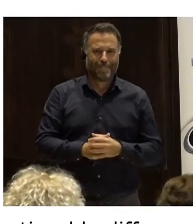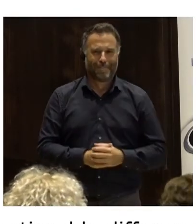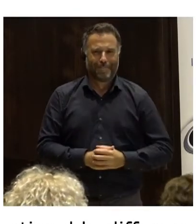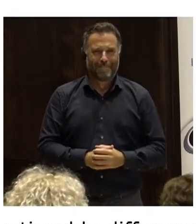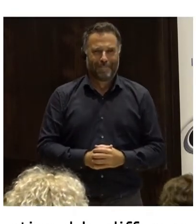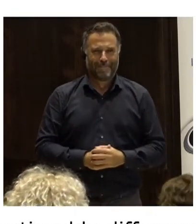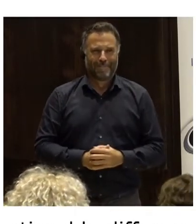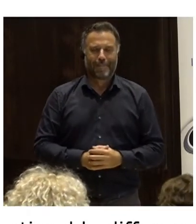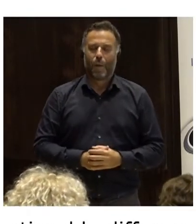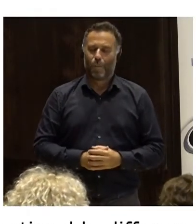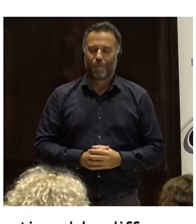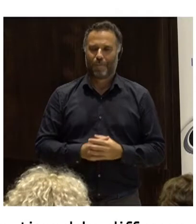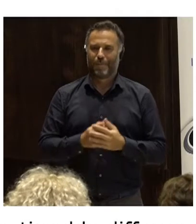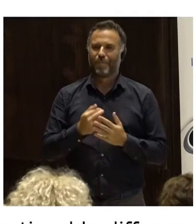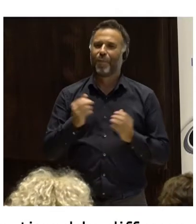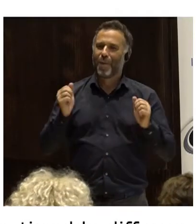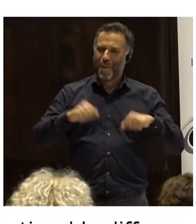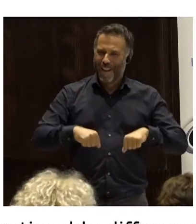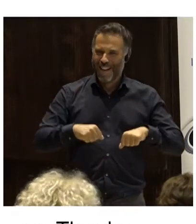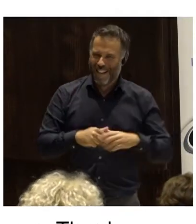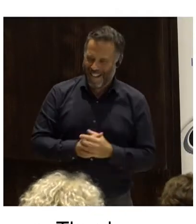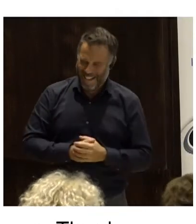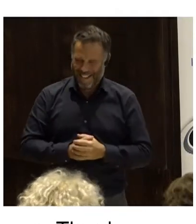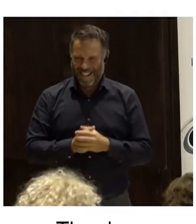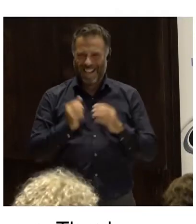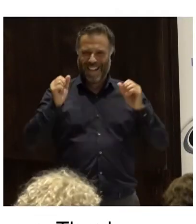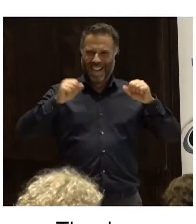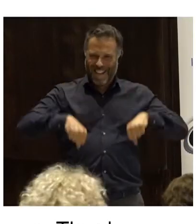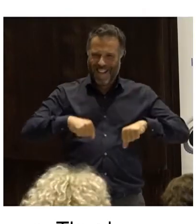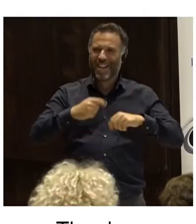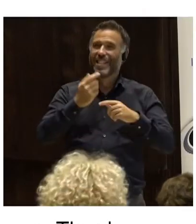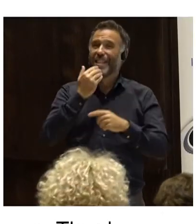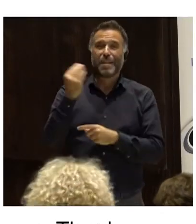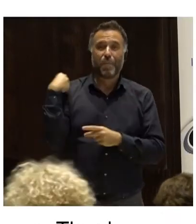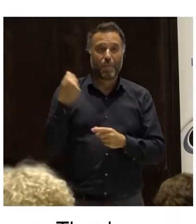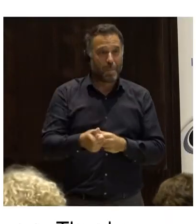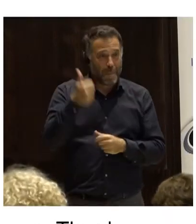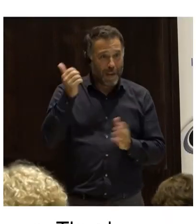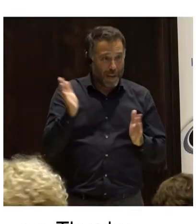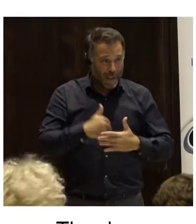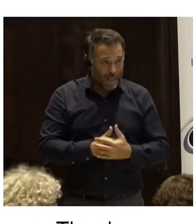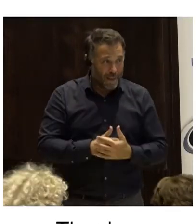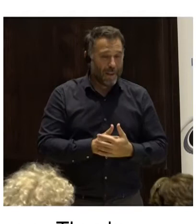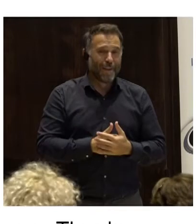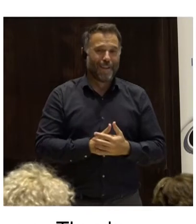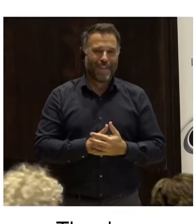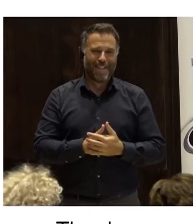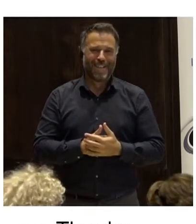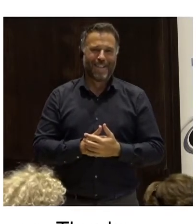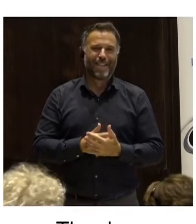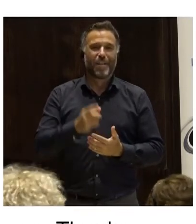Okay, no more questions. No from the audience. Okay, would you like to add